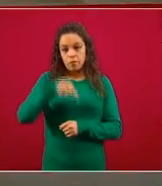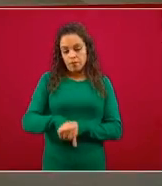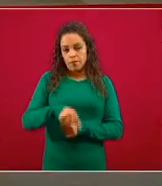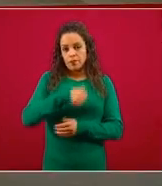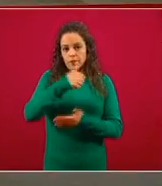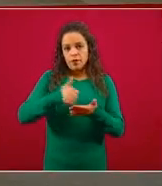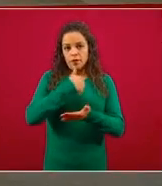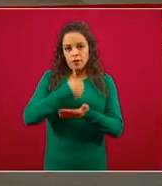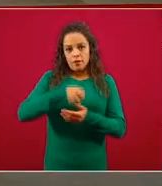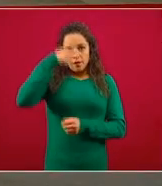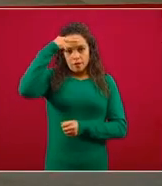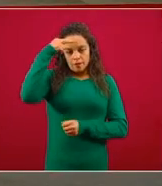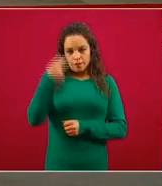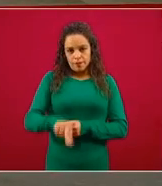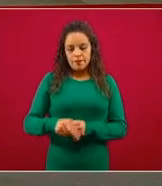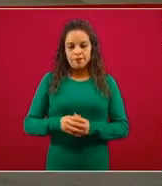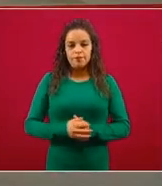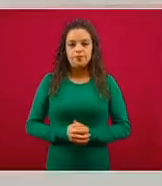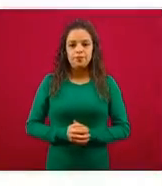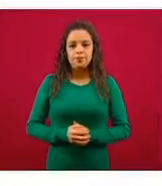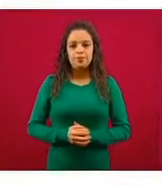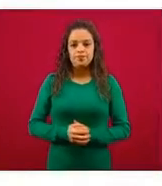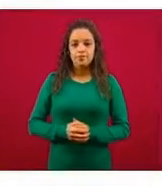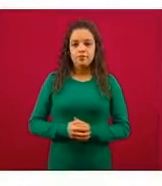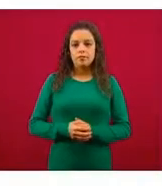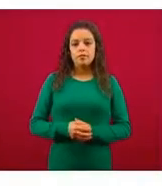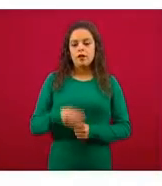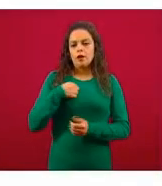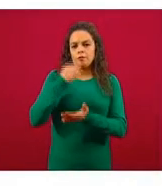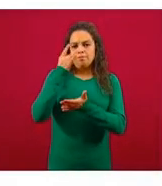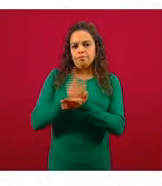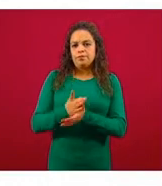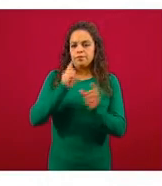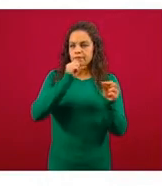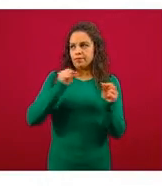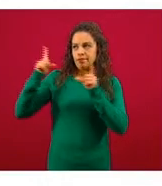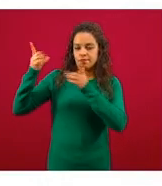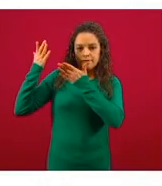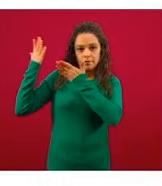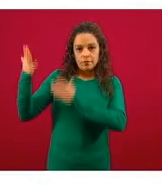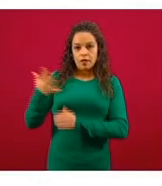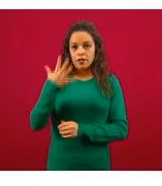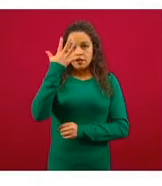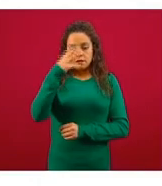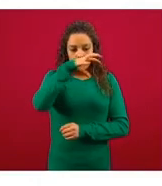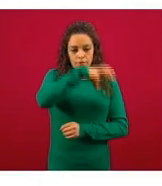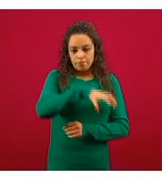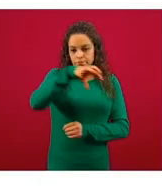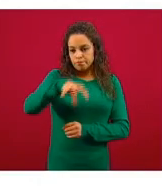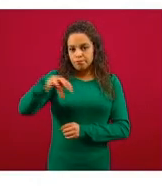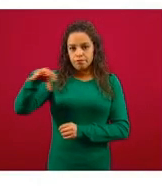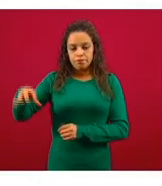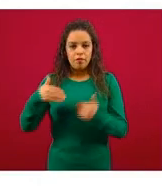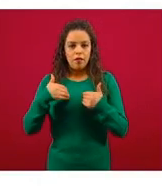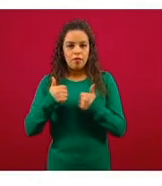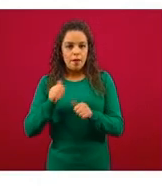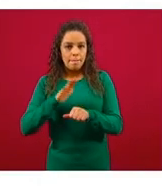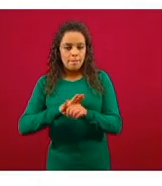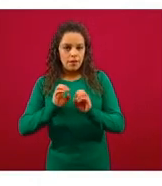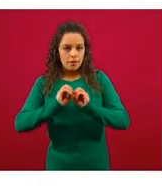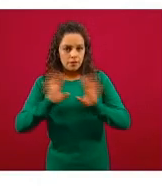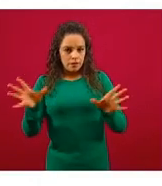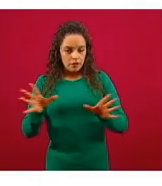authorities. So in a minute, Claudia will be talking about the model specifically for Mexico